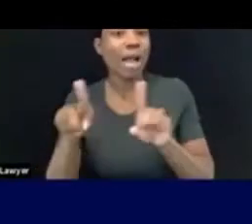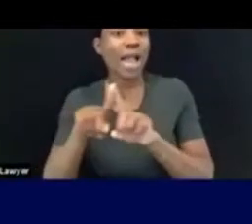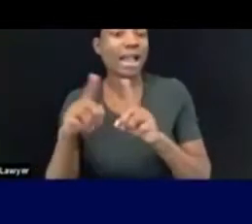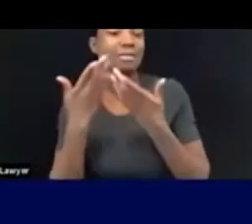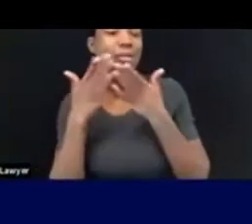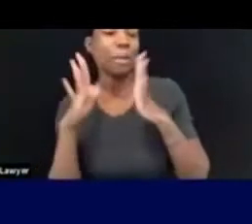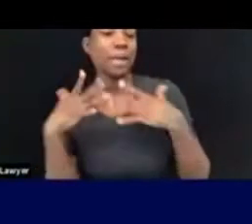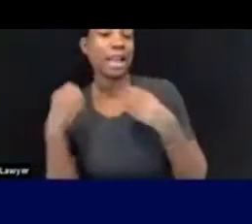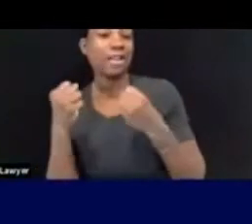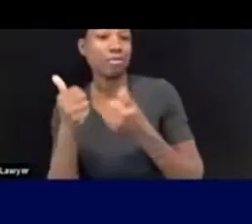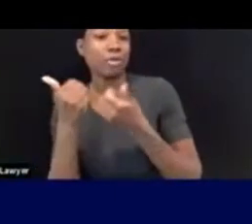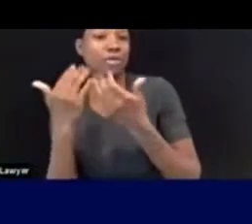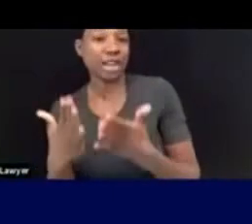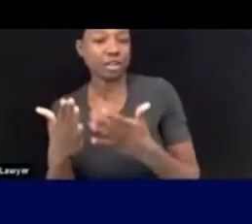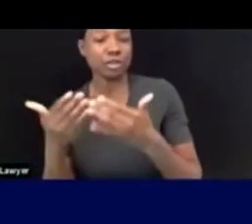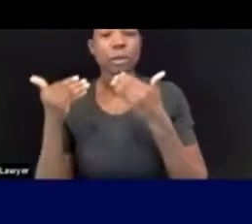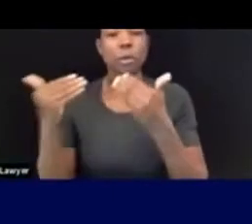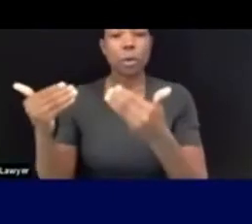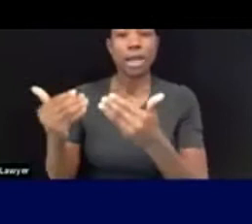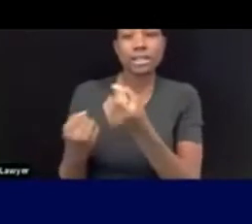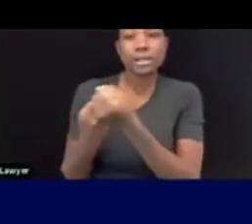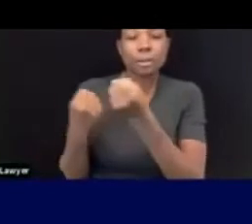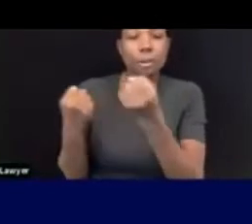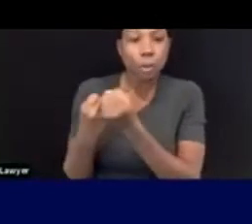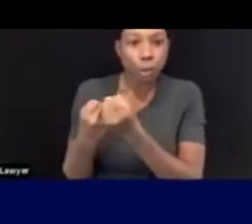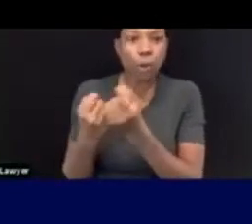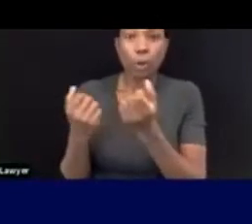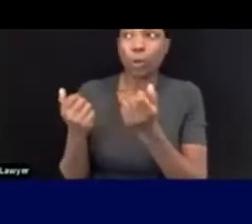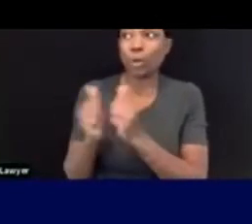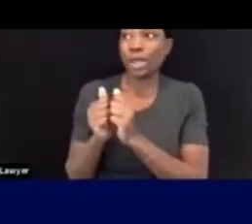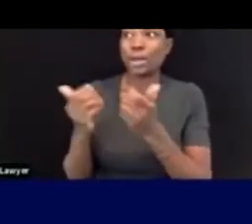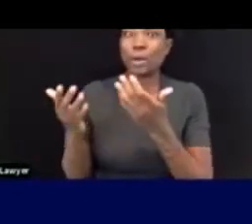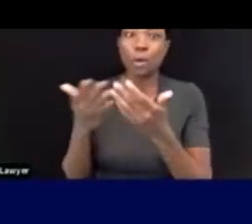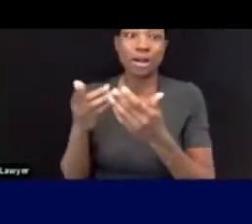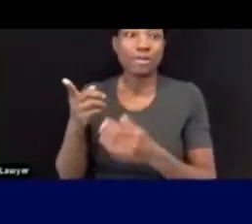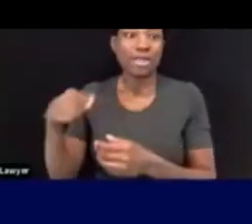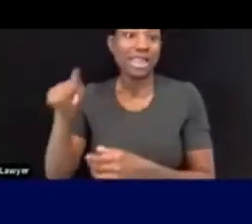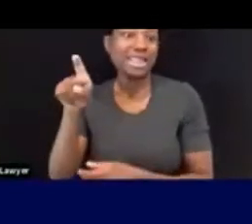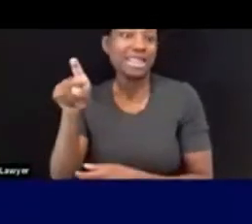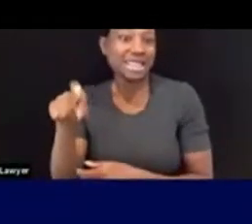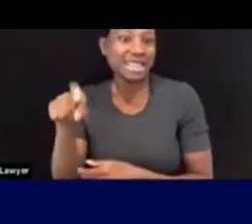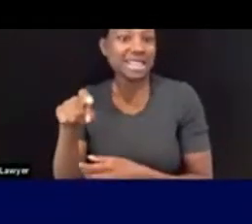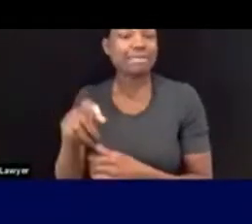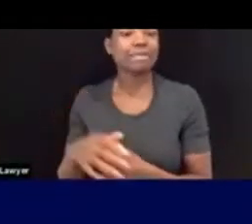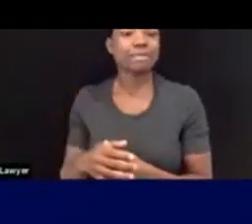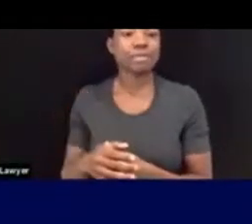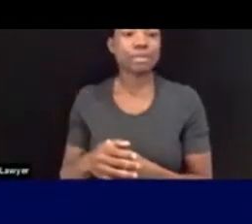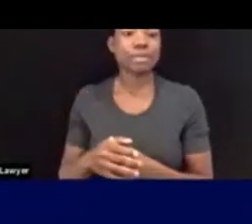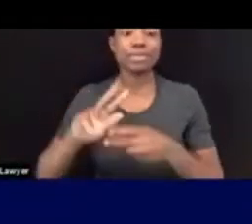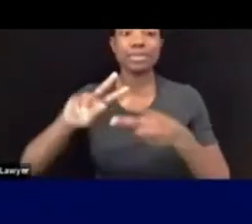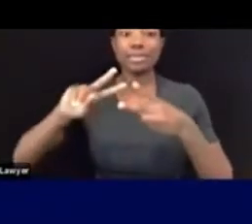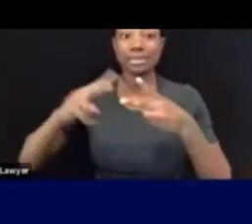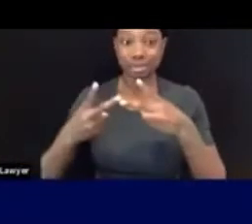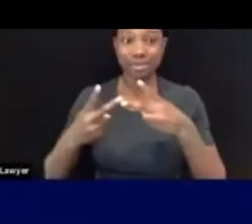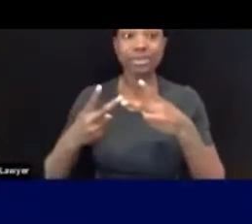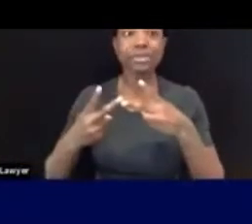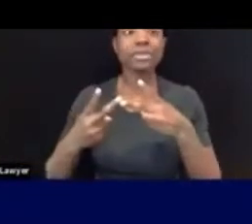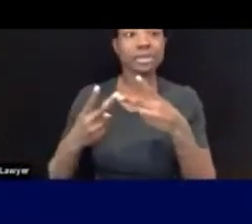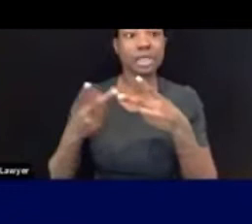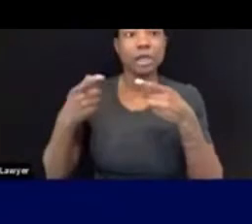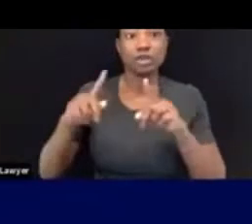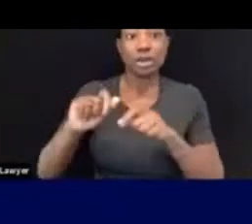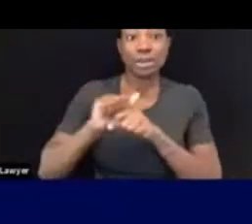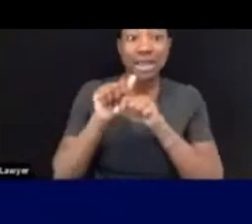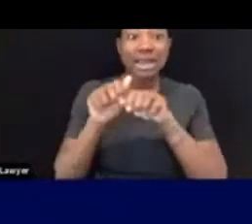second thing that really became apparent during the pandemic is that the wage for these direct service providers is not